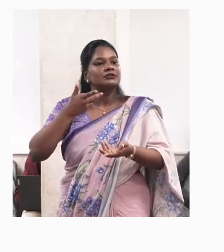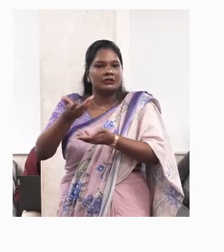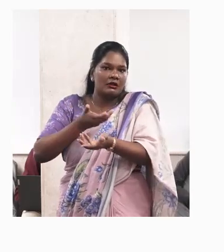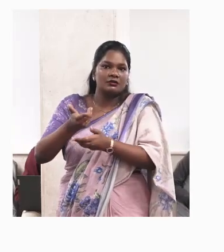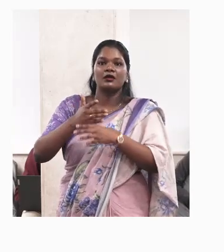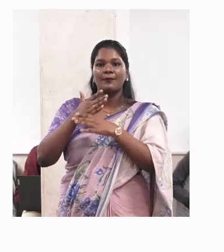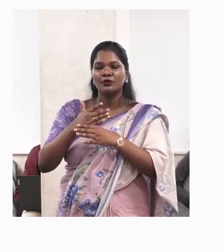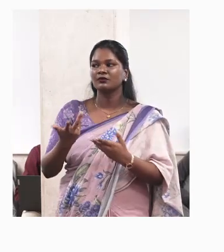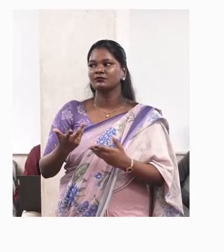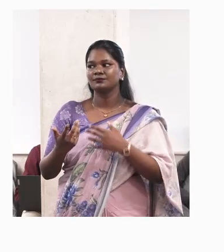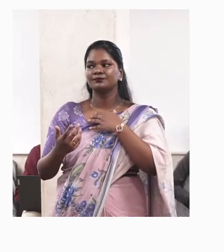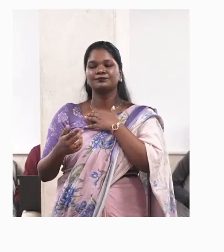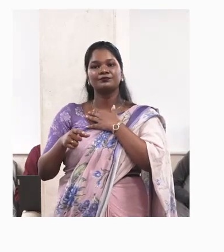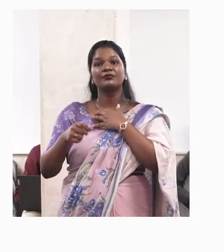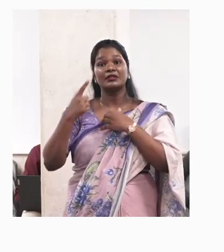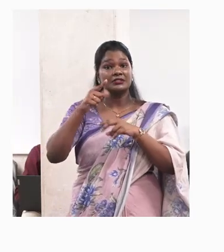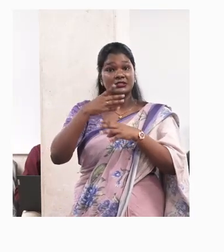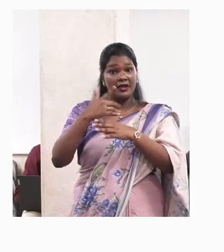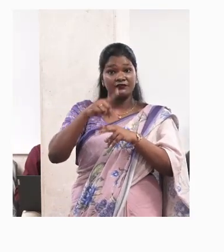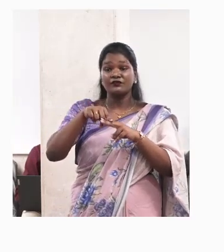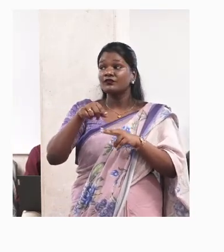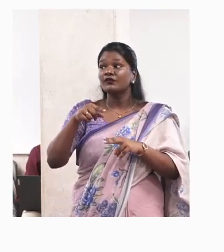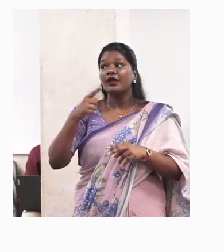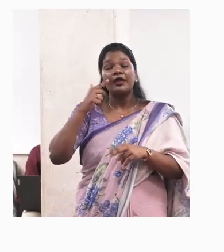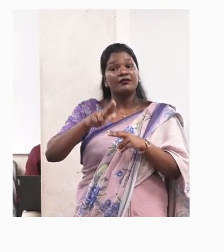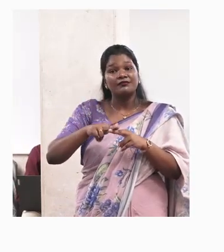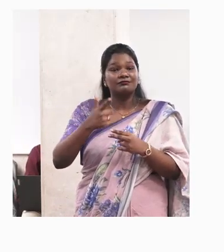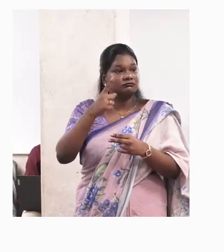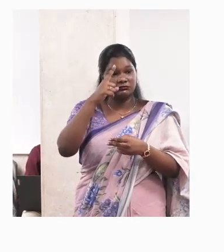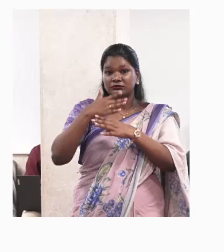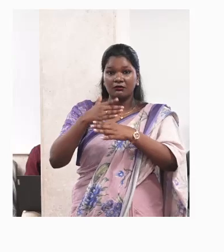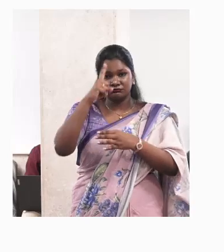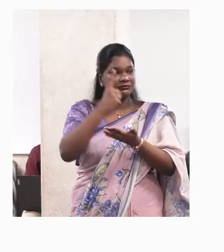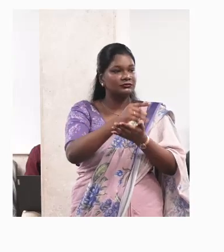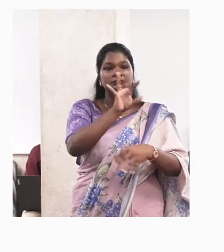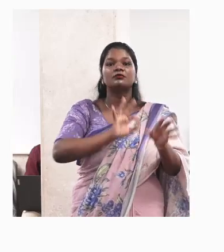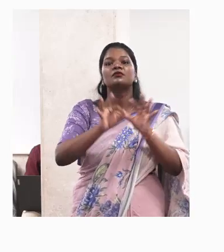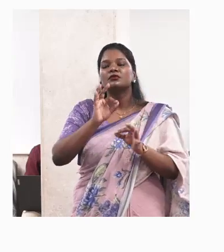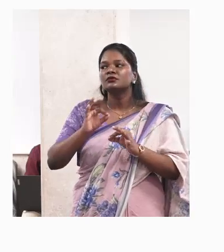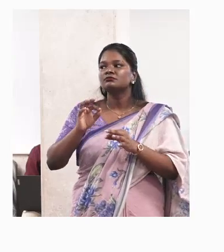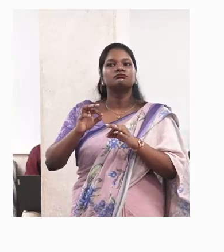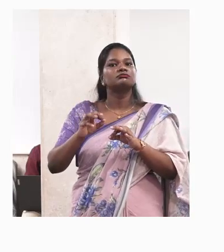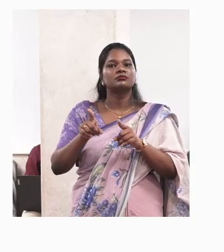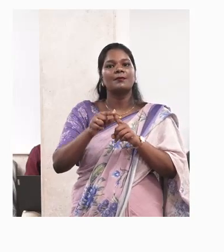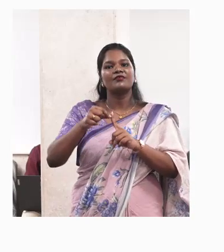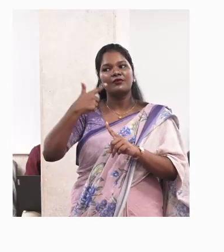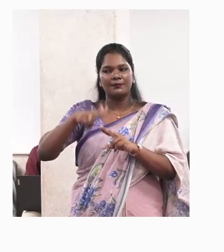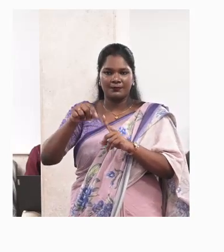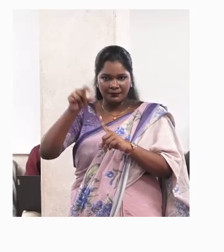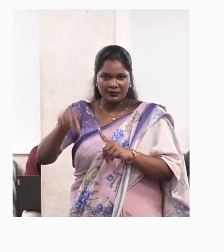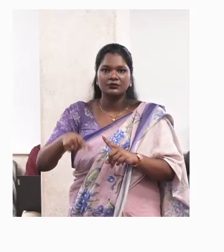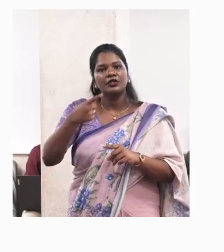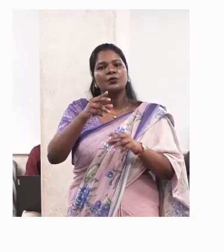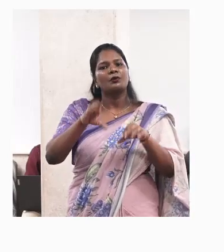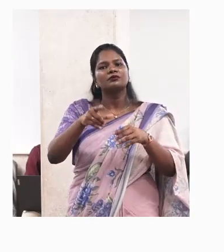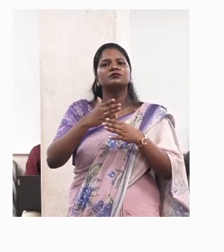but sharing the decision, even if it's drastic and sometimes dramatic for the person decision, you can